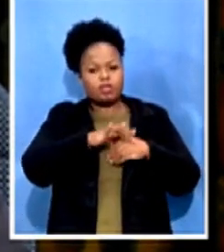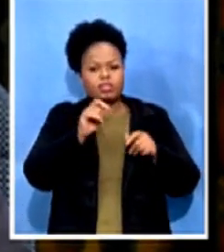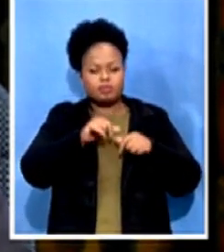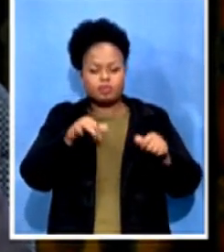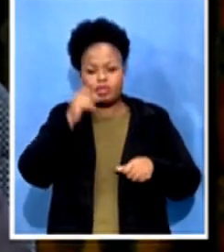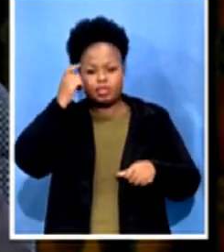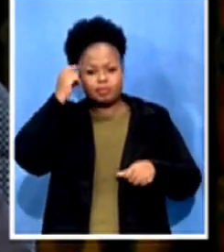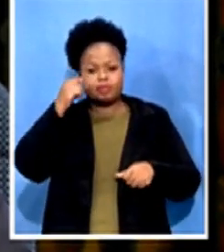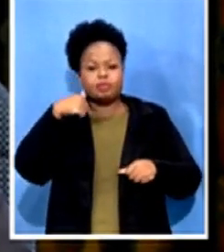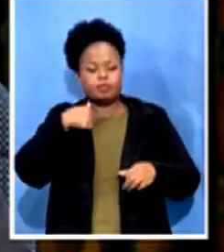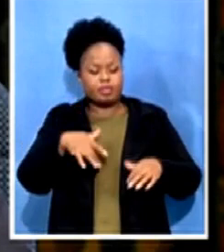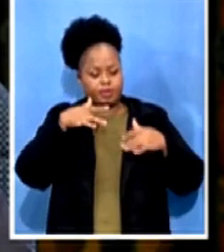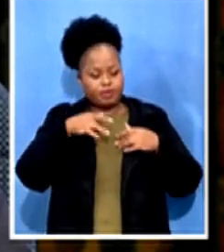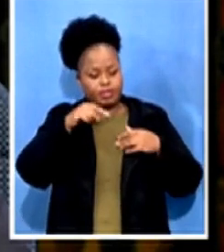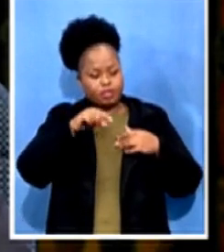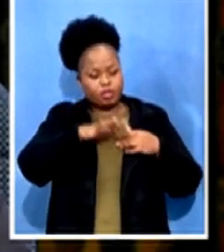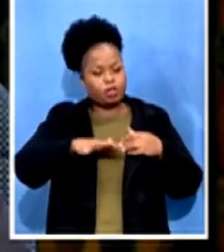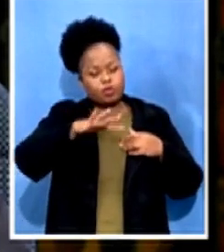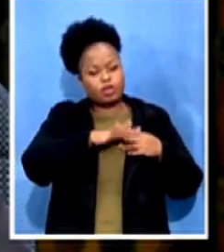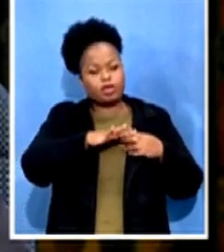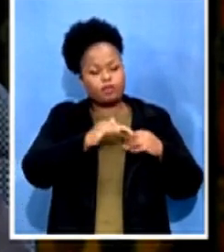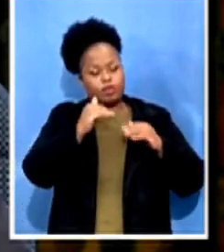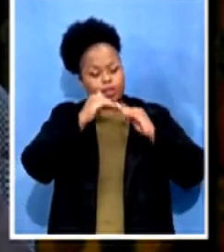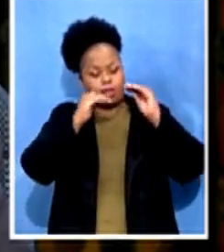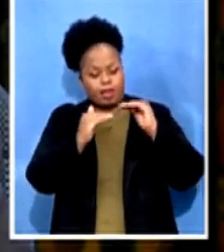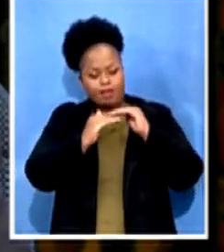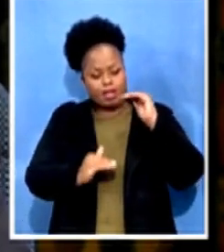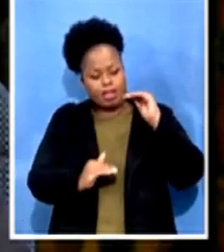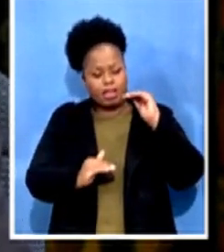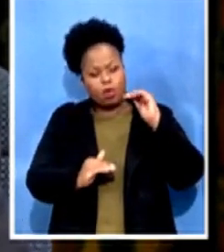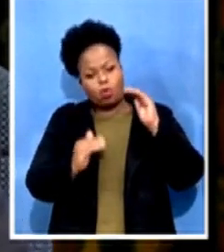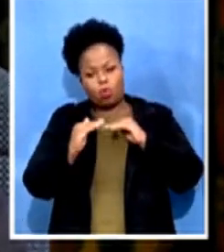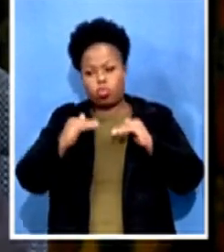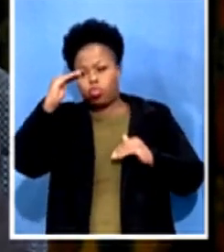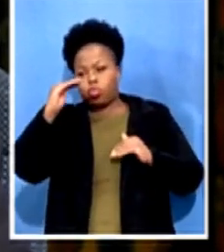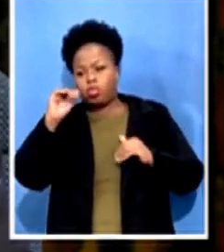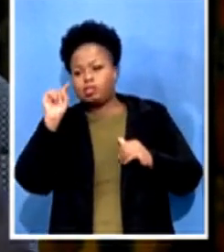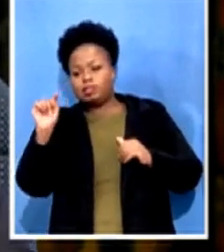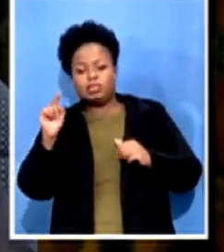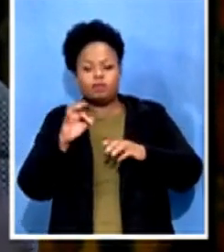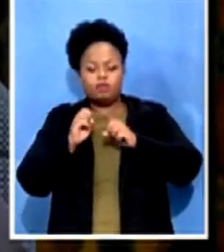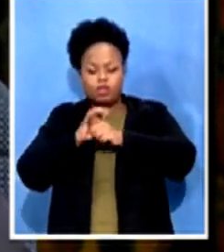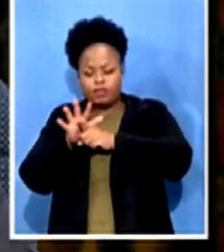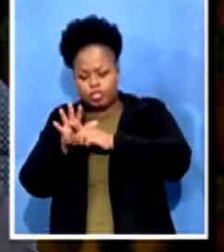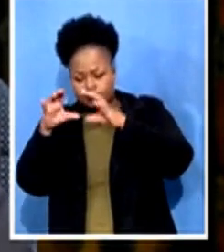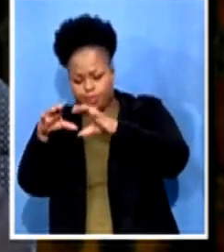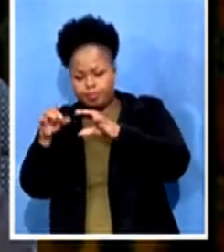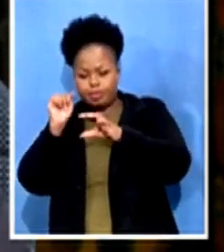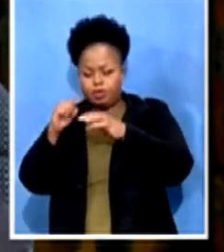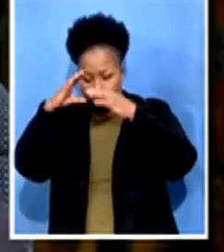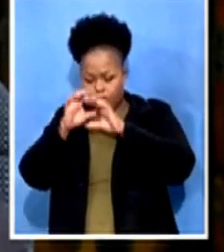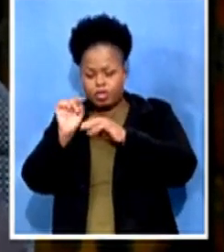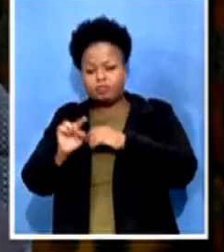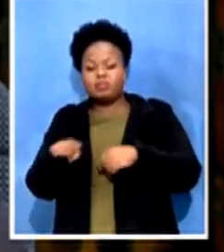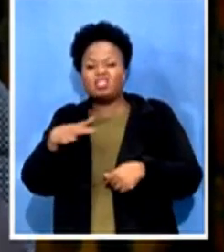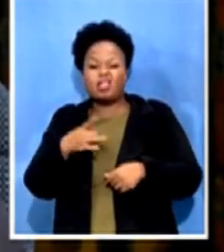of infection is much higher here, and so we're focusing on it. And so I'd like that the department must give